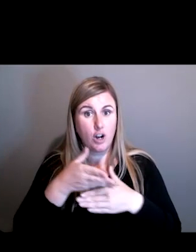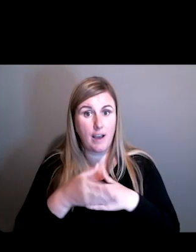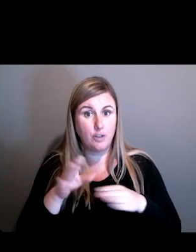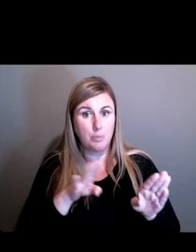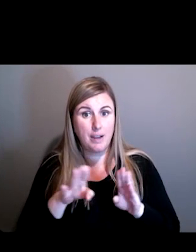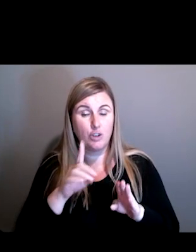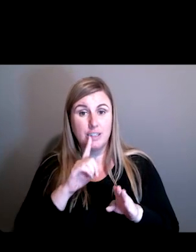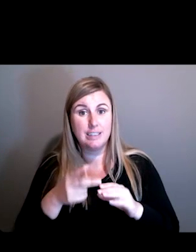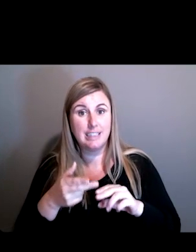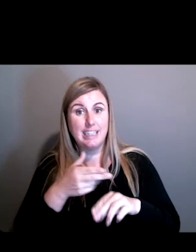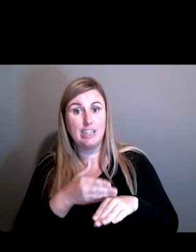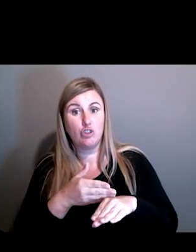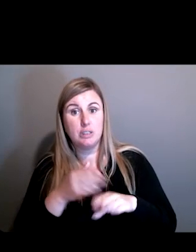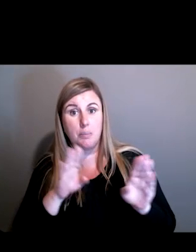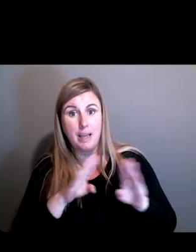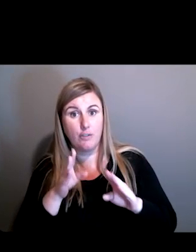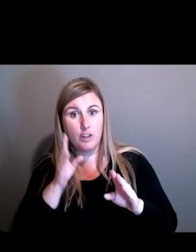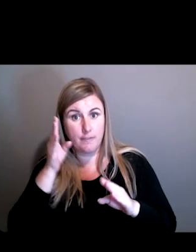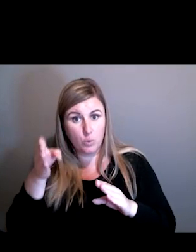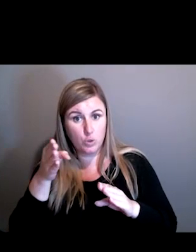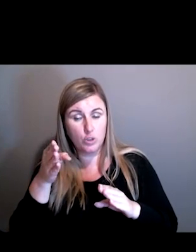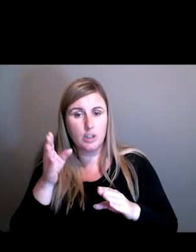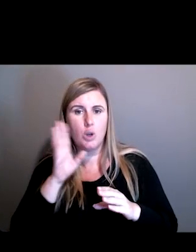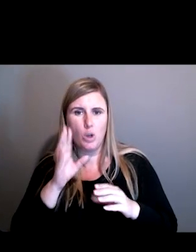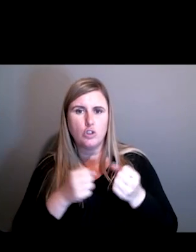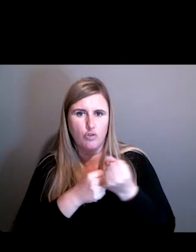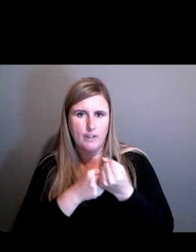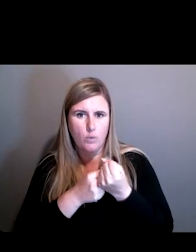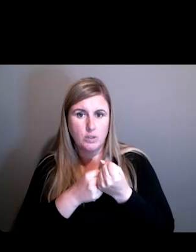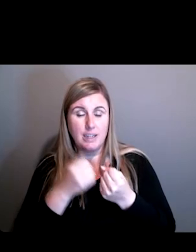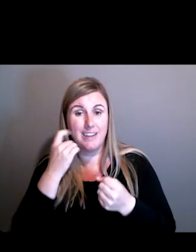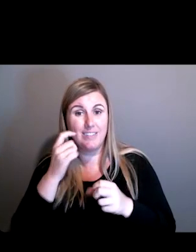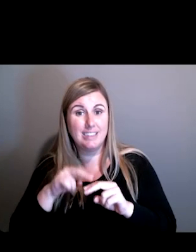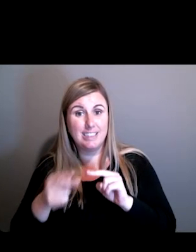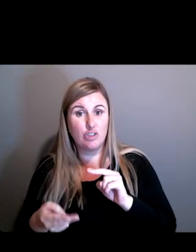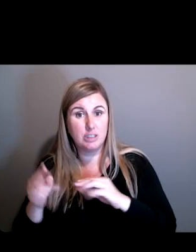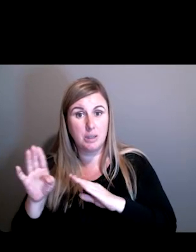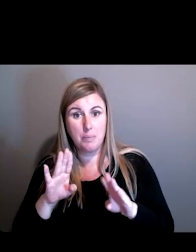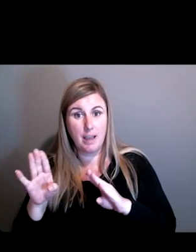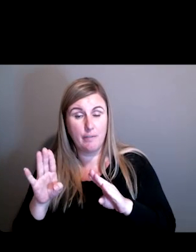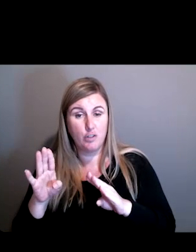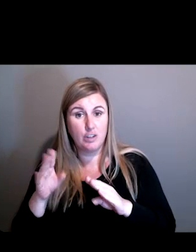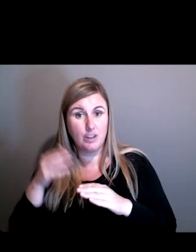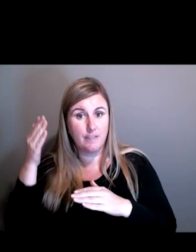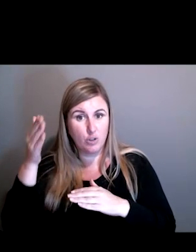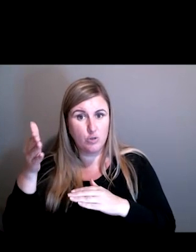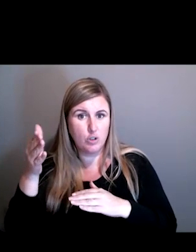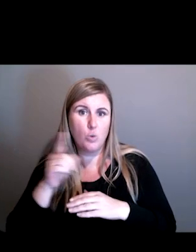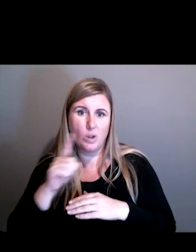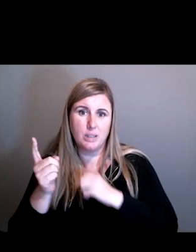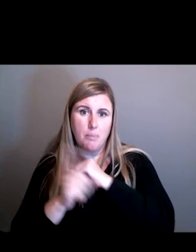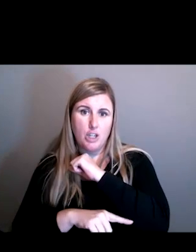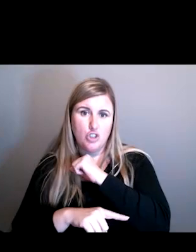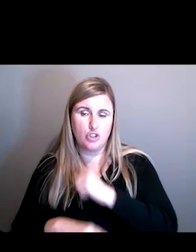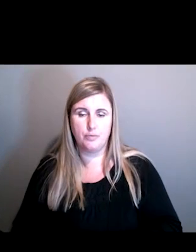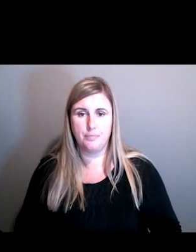you deliver after a behavior, if it increases that behavior in the future, it was a reinforcer. If it decreases that behavior in the